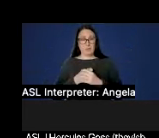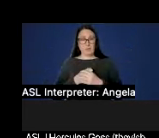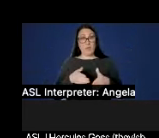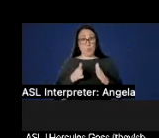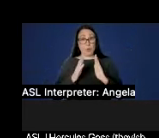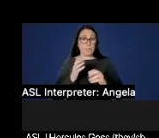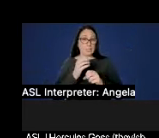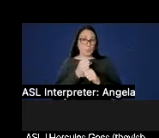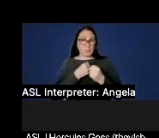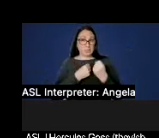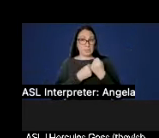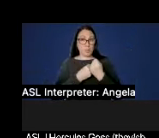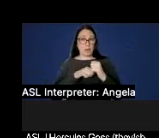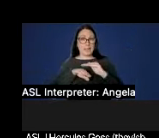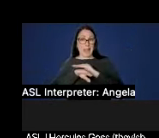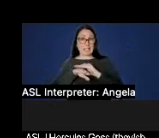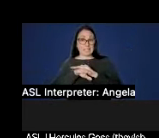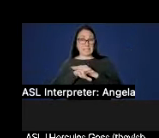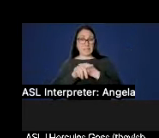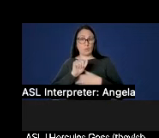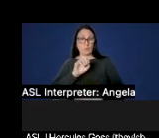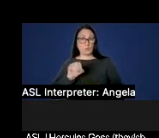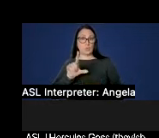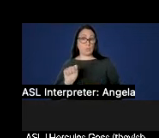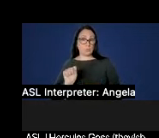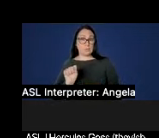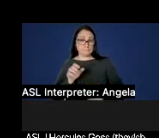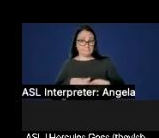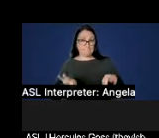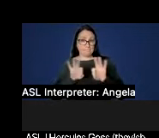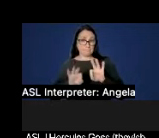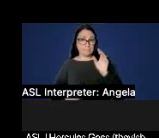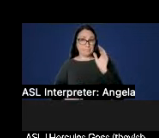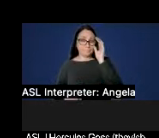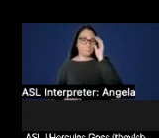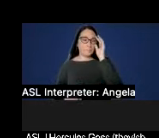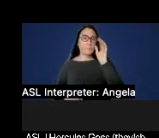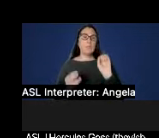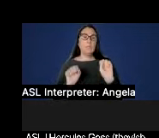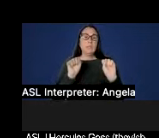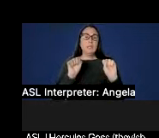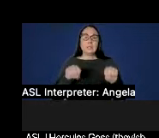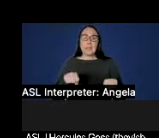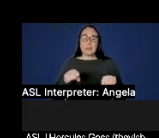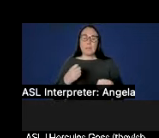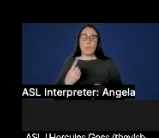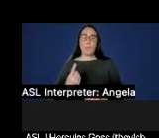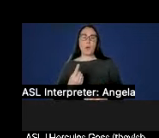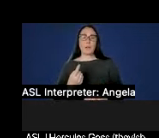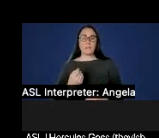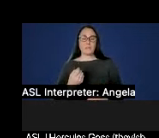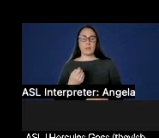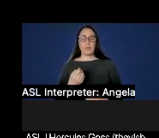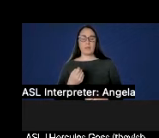get some support in accessing those. There can even be one of the last cases I prosecuted or